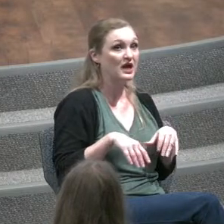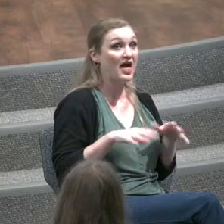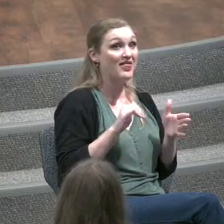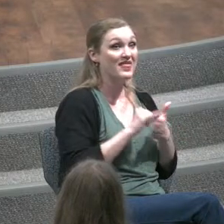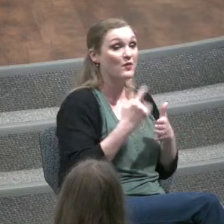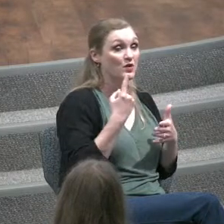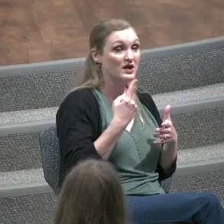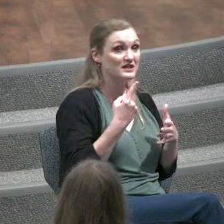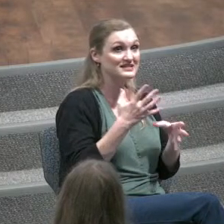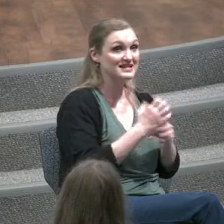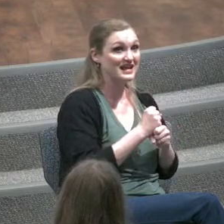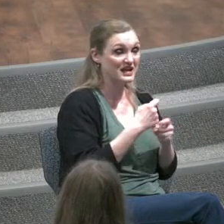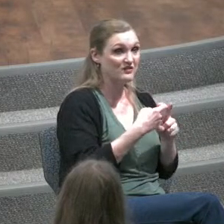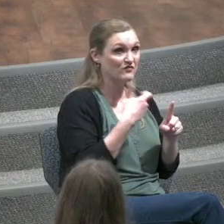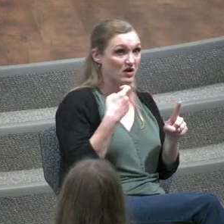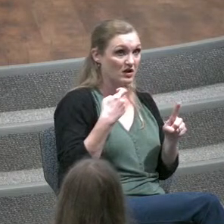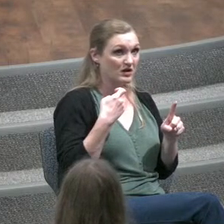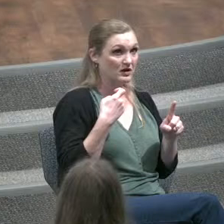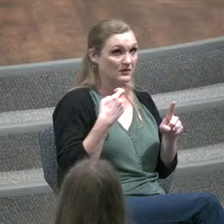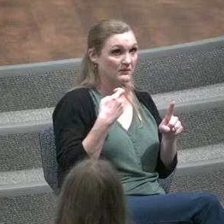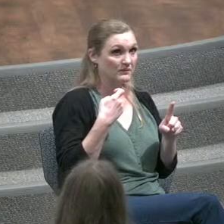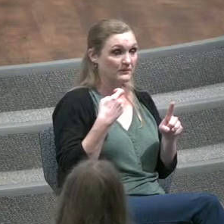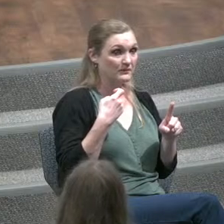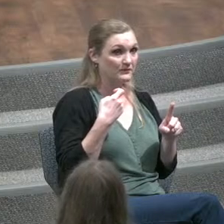taken from, there is a